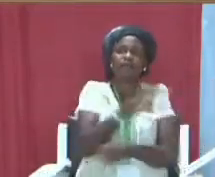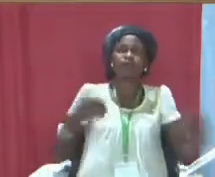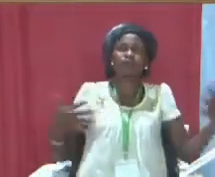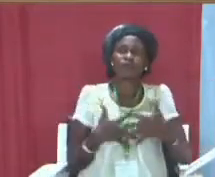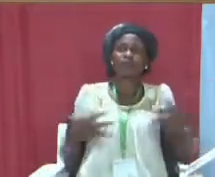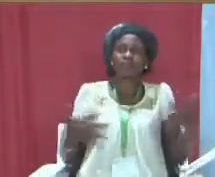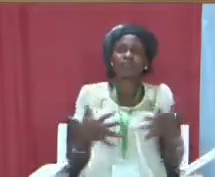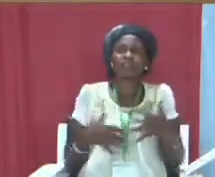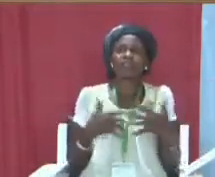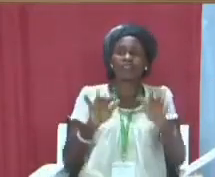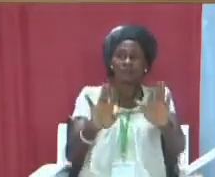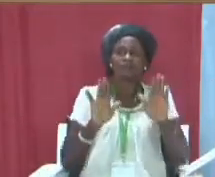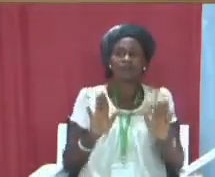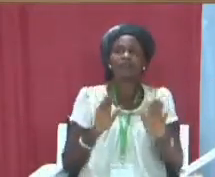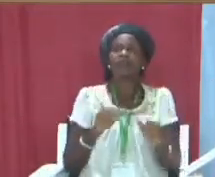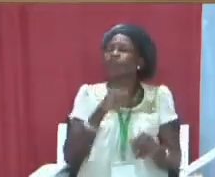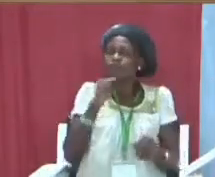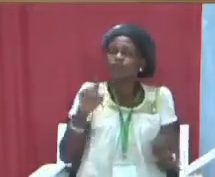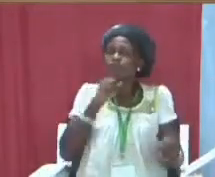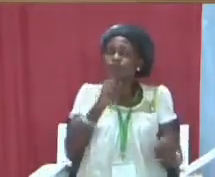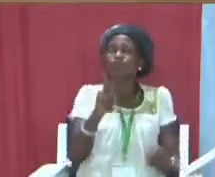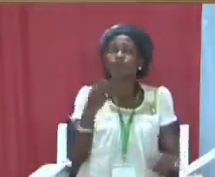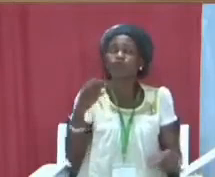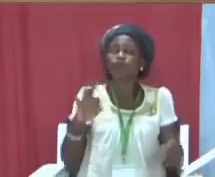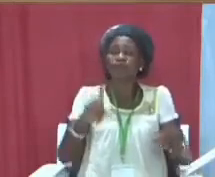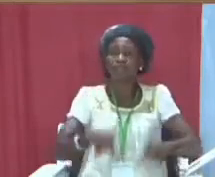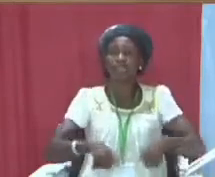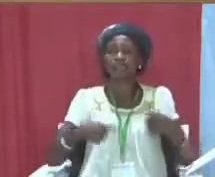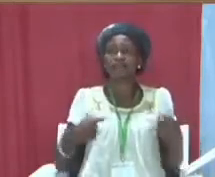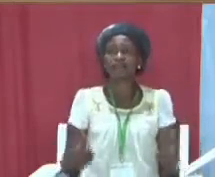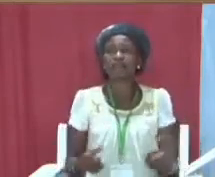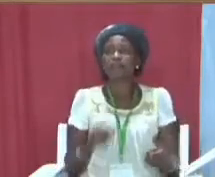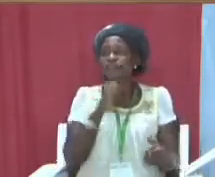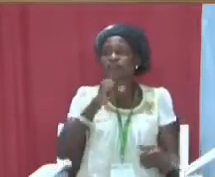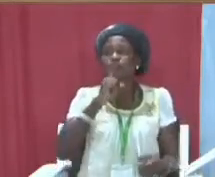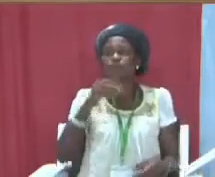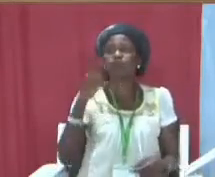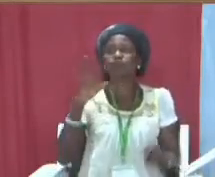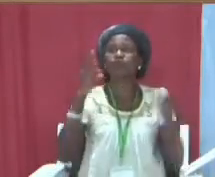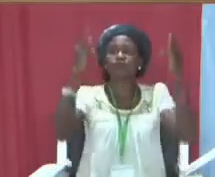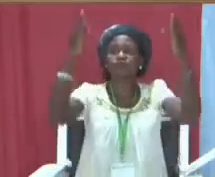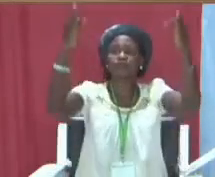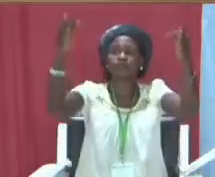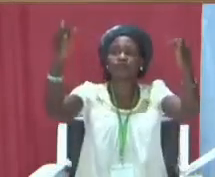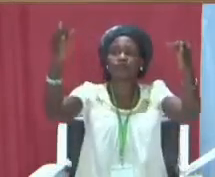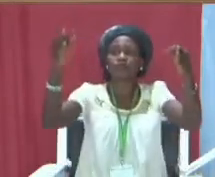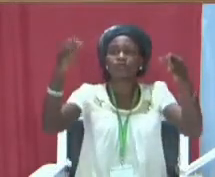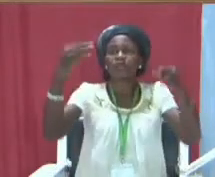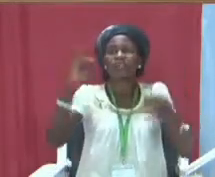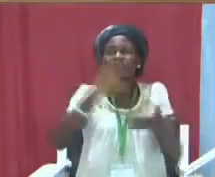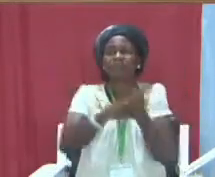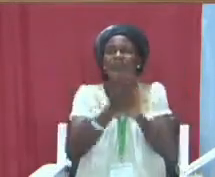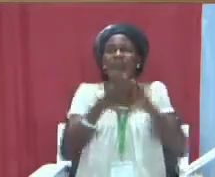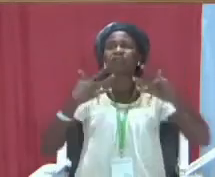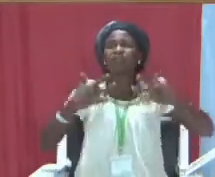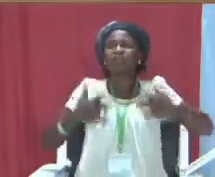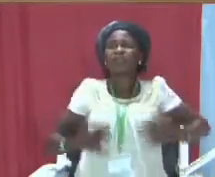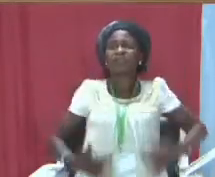anxiety, not sure of life, not sure of the future. They become